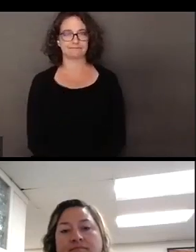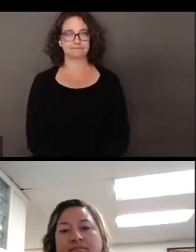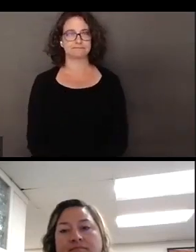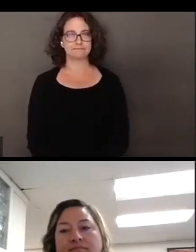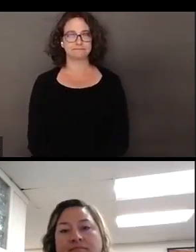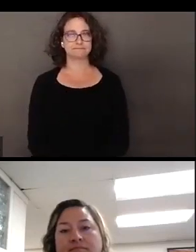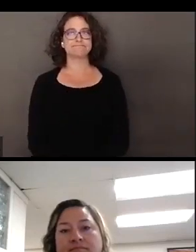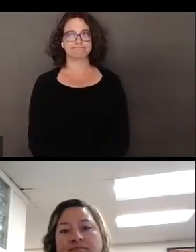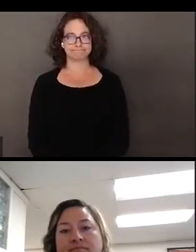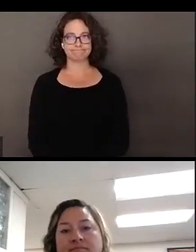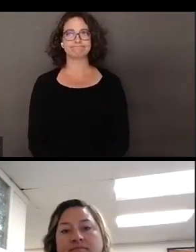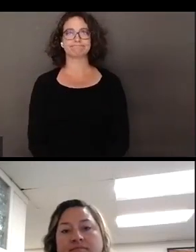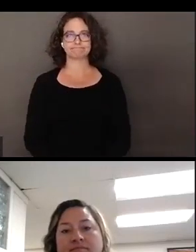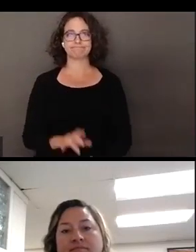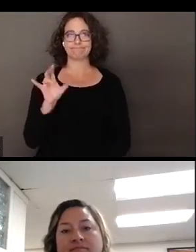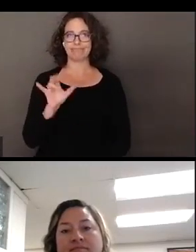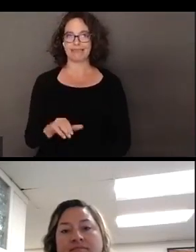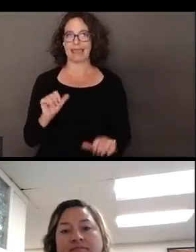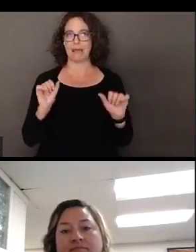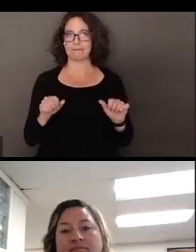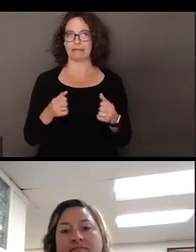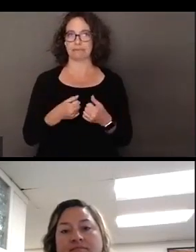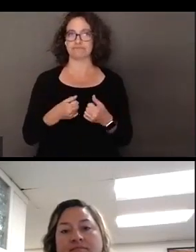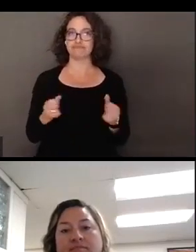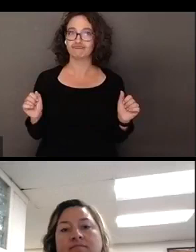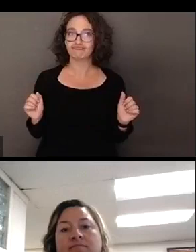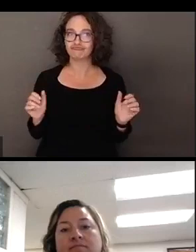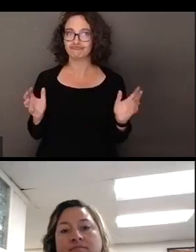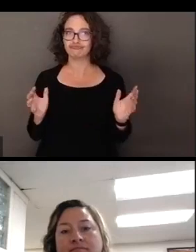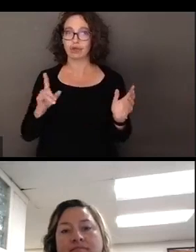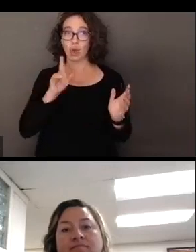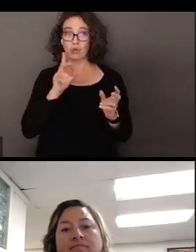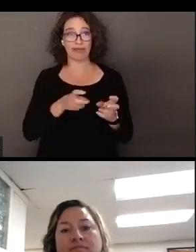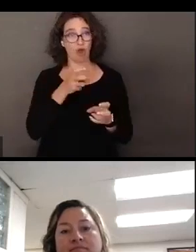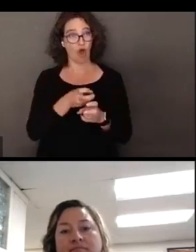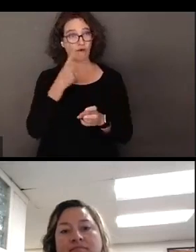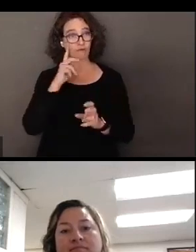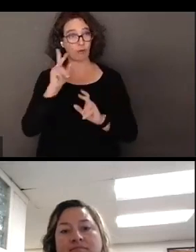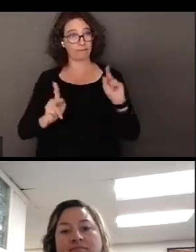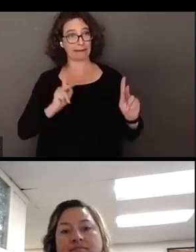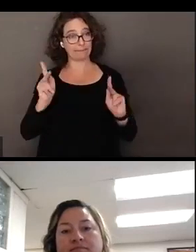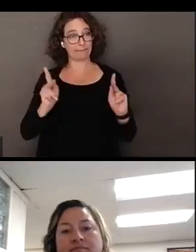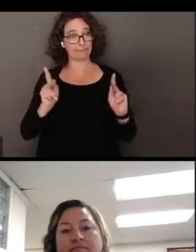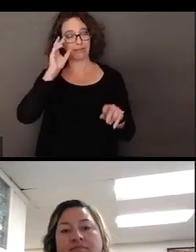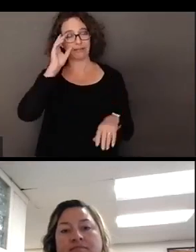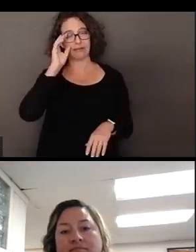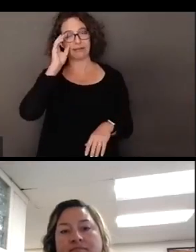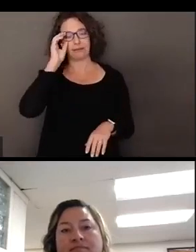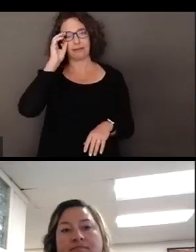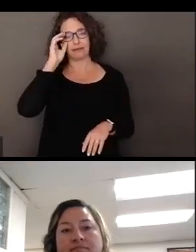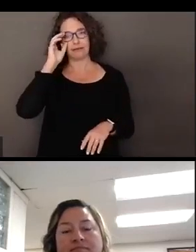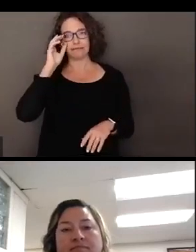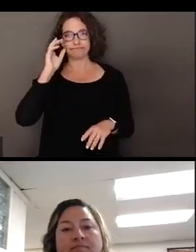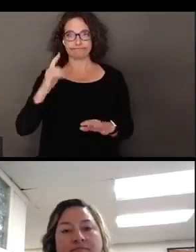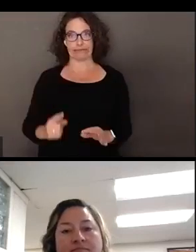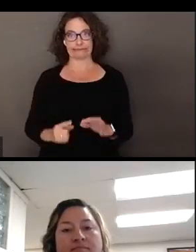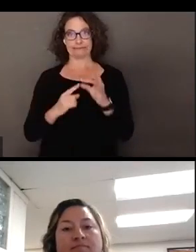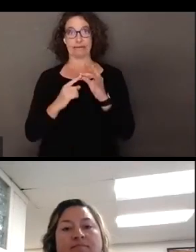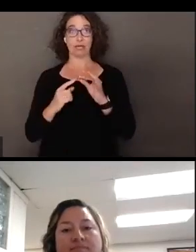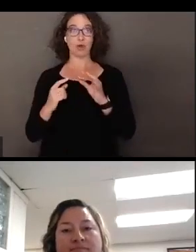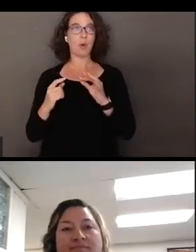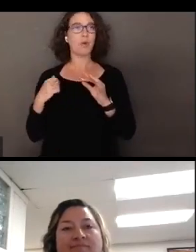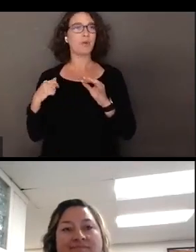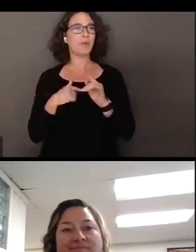Yeah, I think that vulnerability really is hard for people to achieve, right? Especially when we all put up a